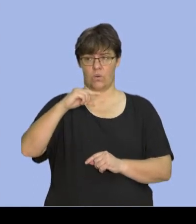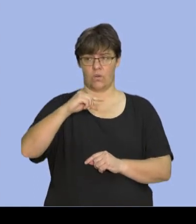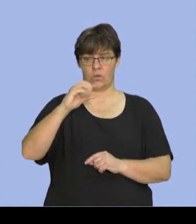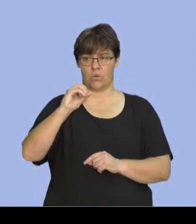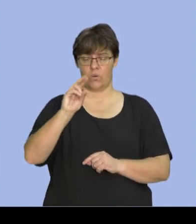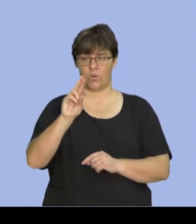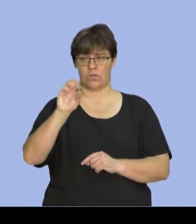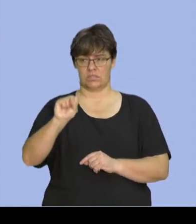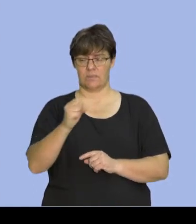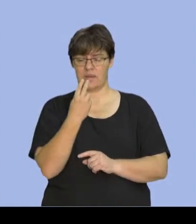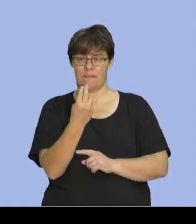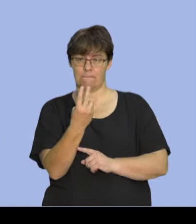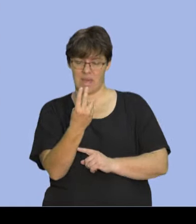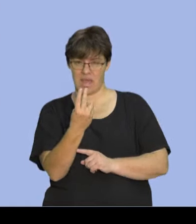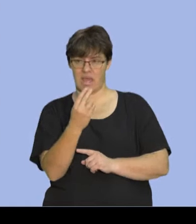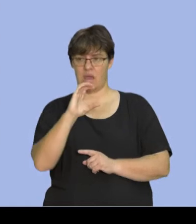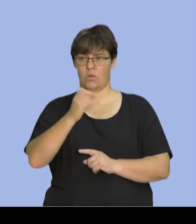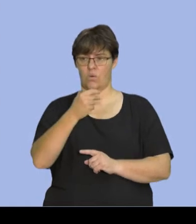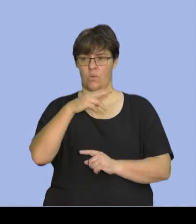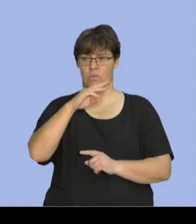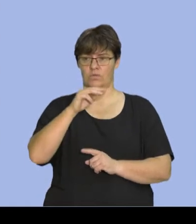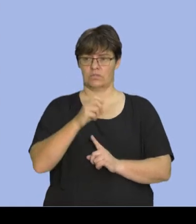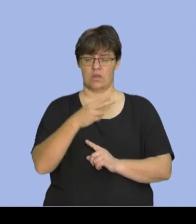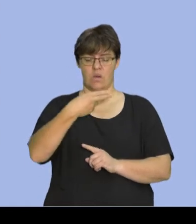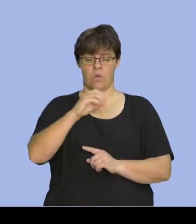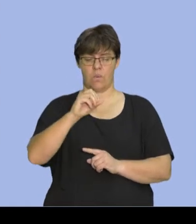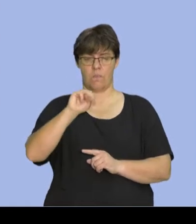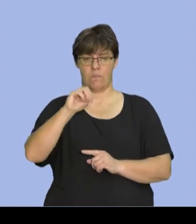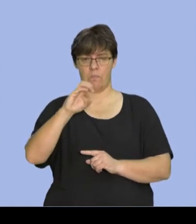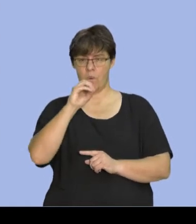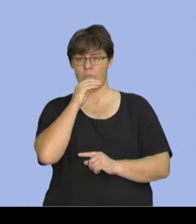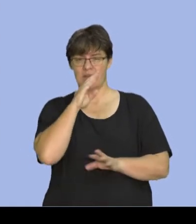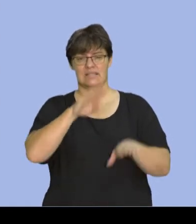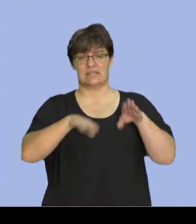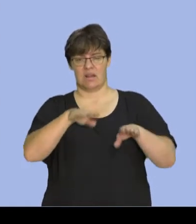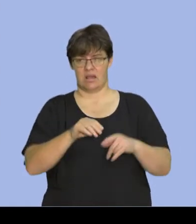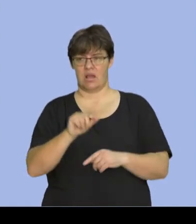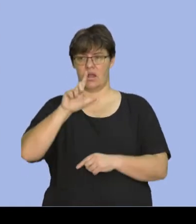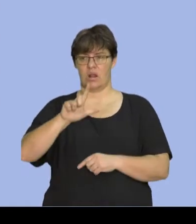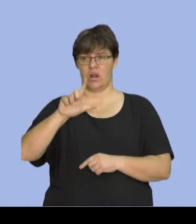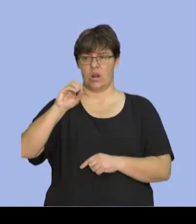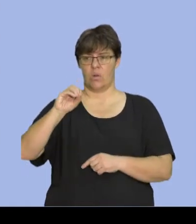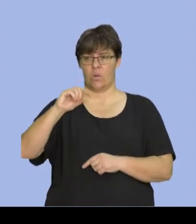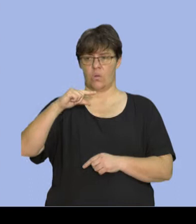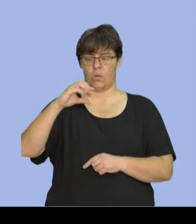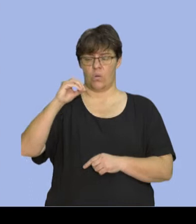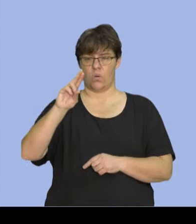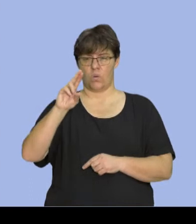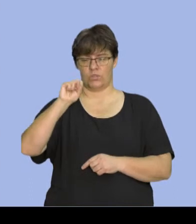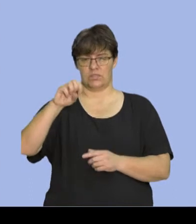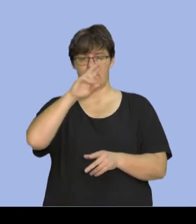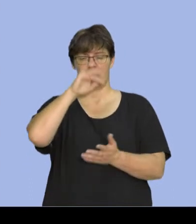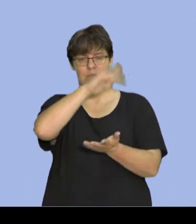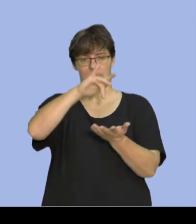of chromosomes. The word homo means similar, and logous refers to the position of the genes on